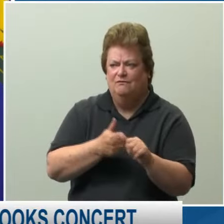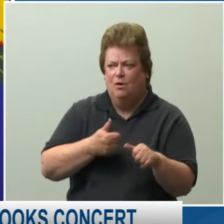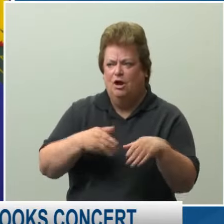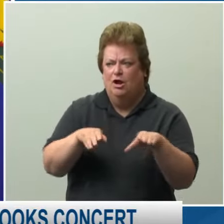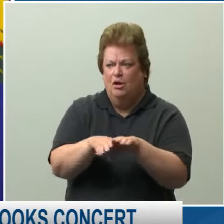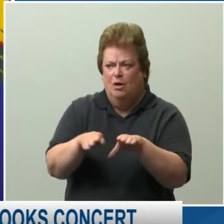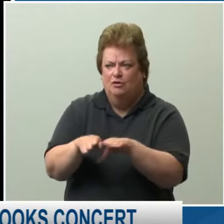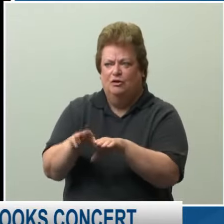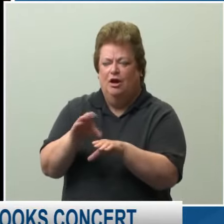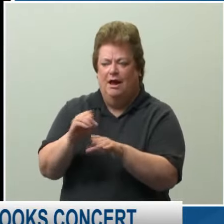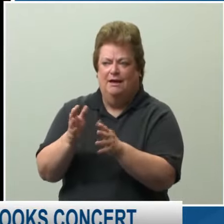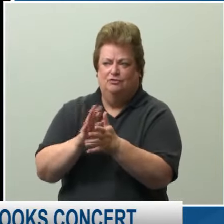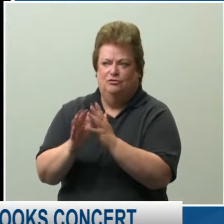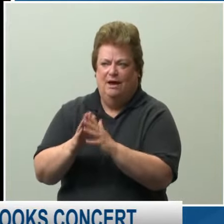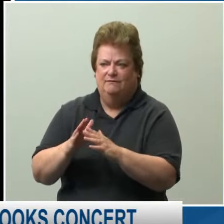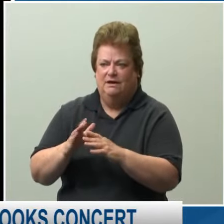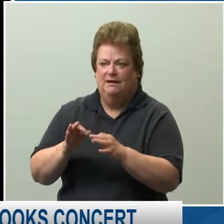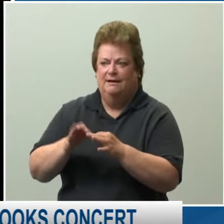traffic delays.